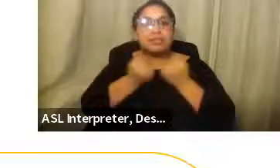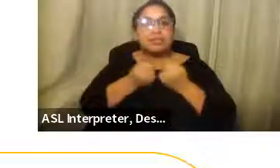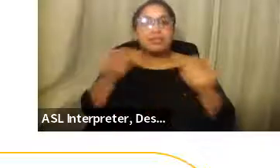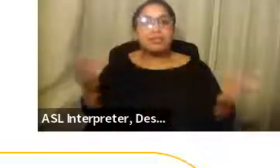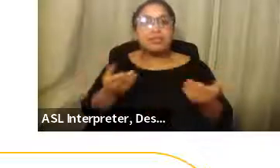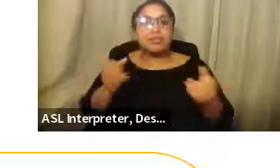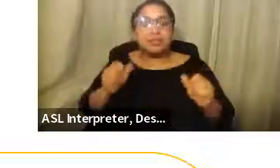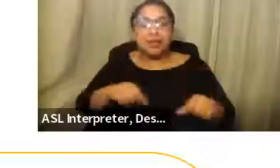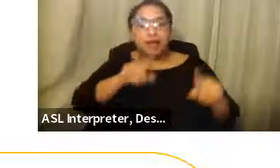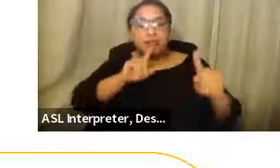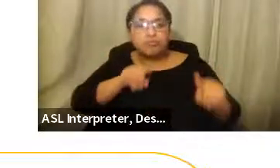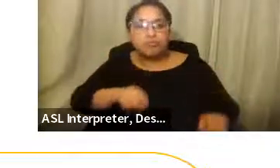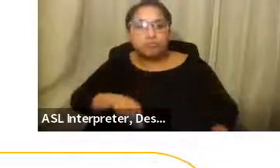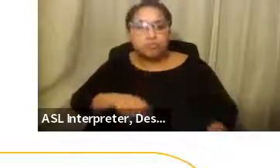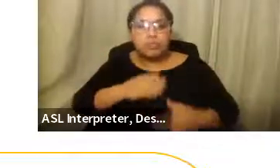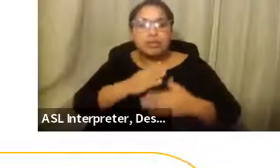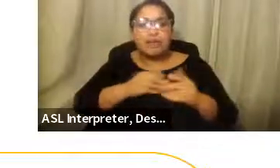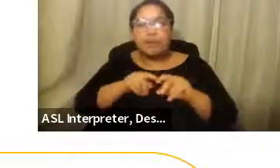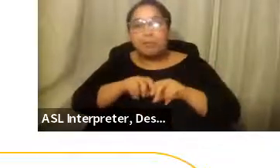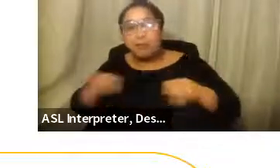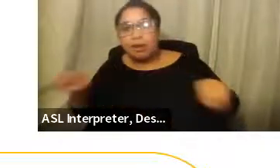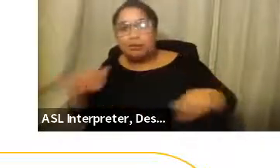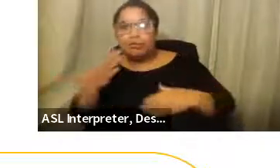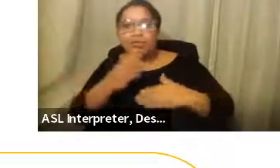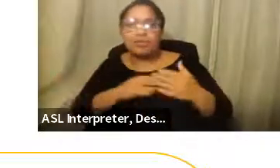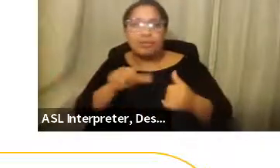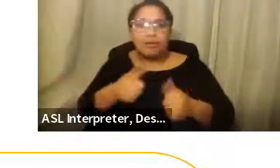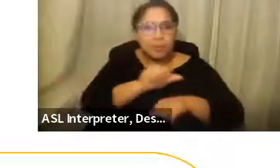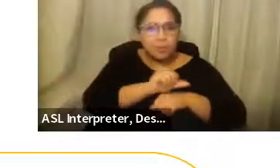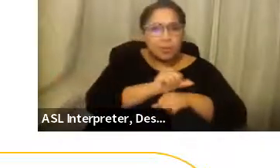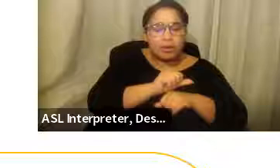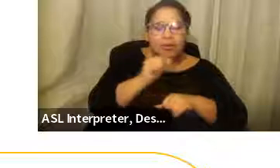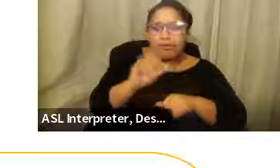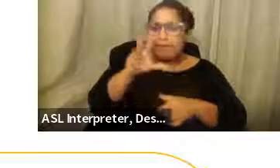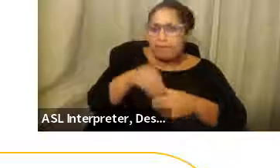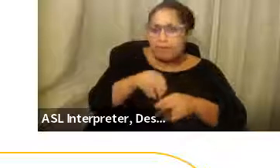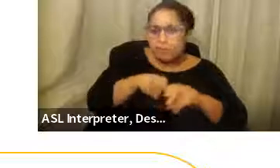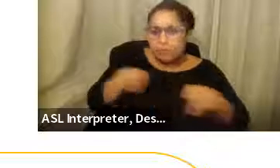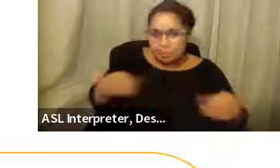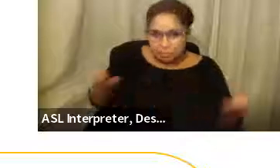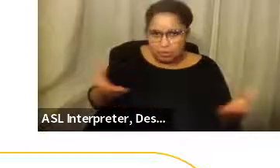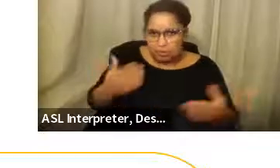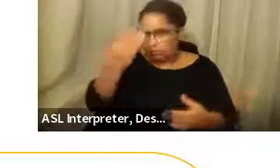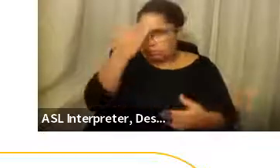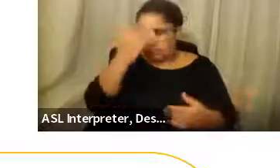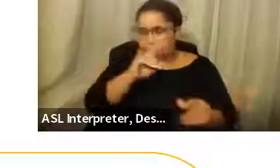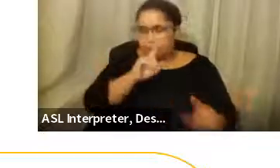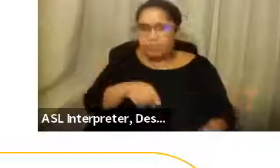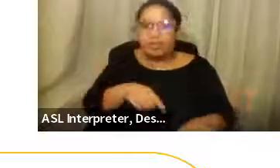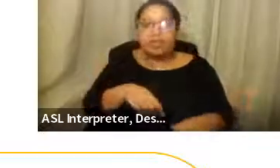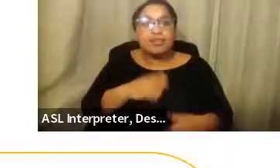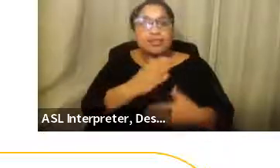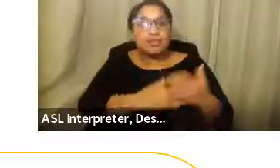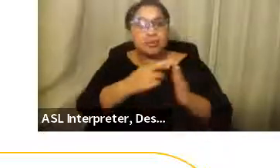as some of our panelists. Thank you to those of you who actually added questions when you registered, so we will be going through those